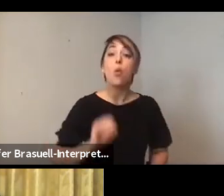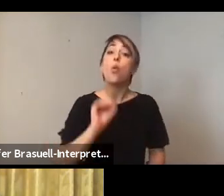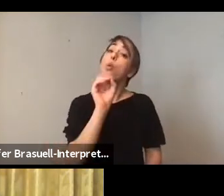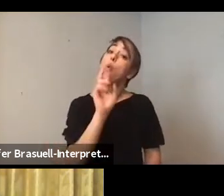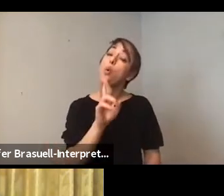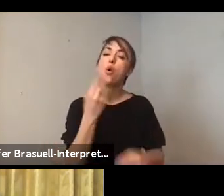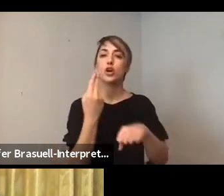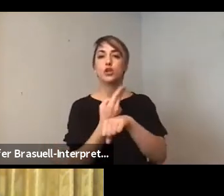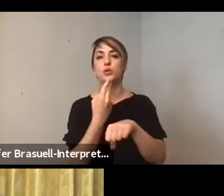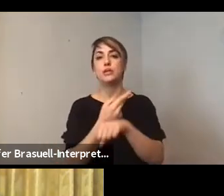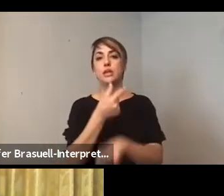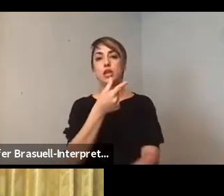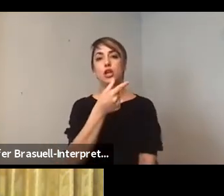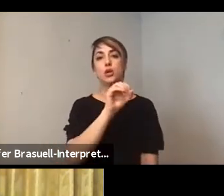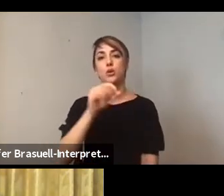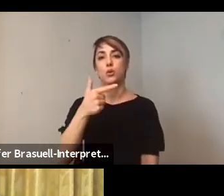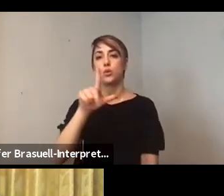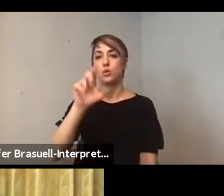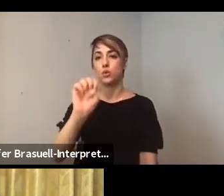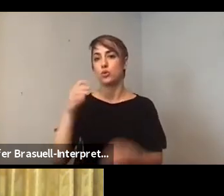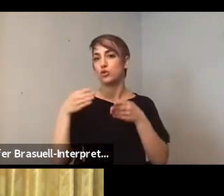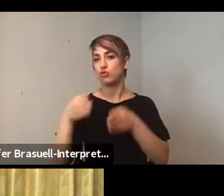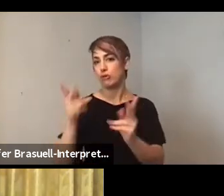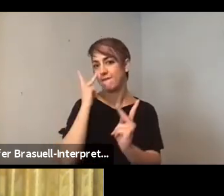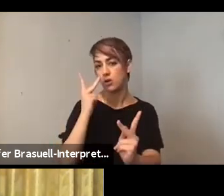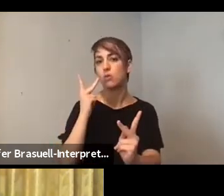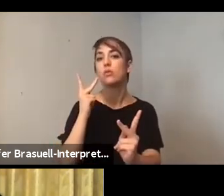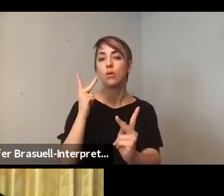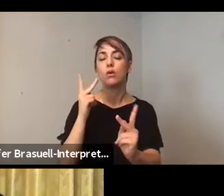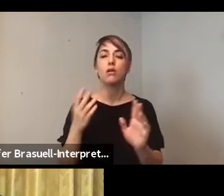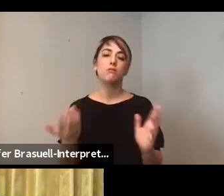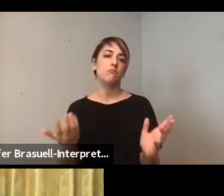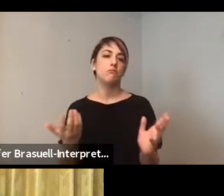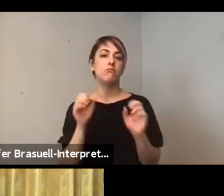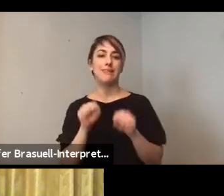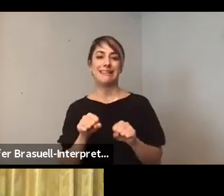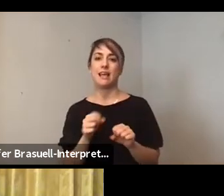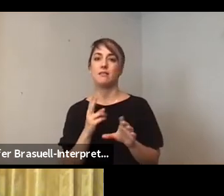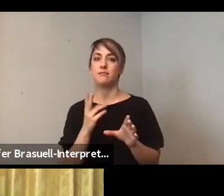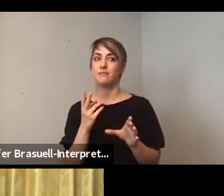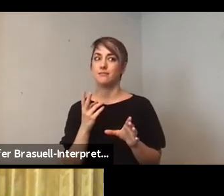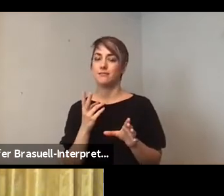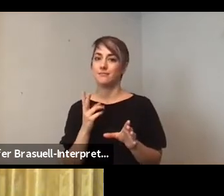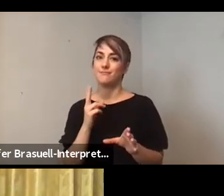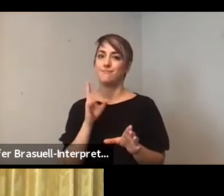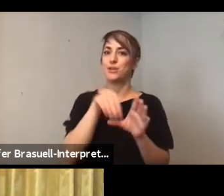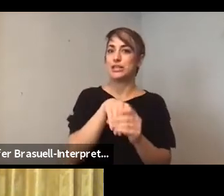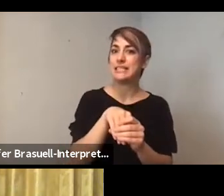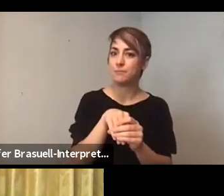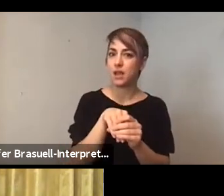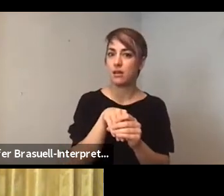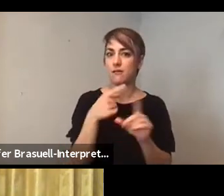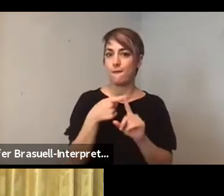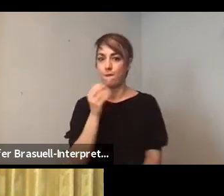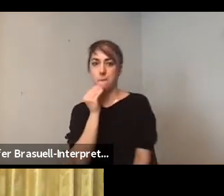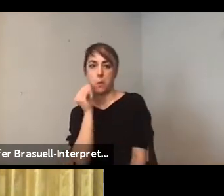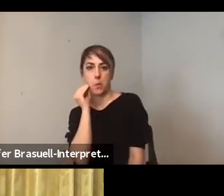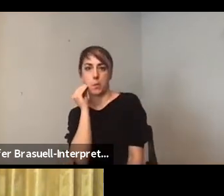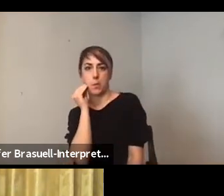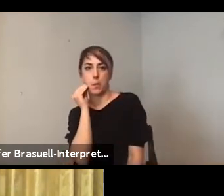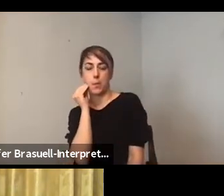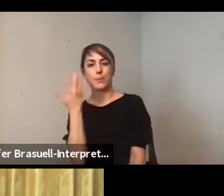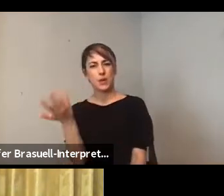home, and had several initiatives like this. So yeah, I'm excited to see artists in Canada also thinking